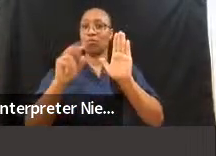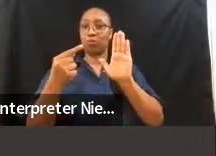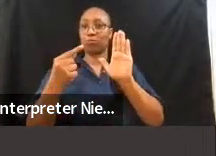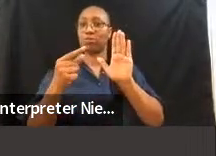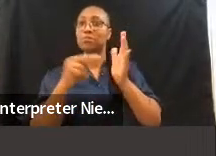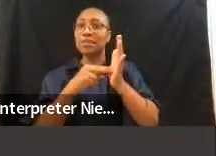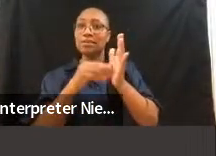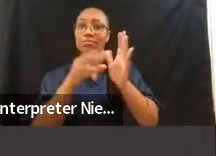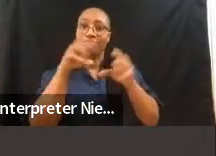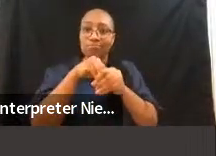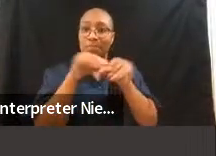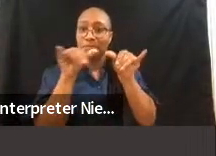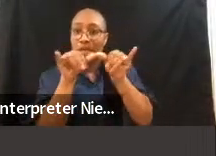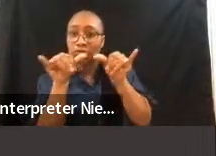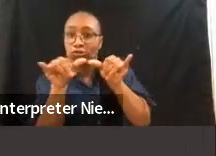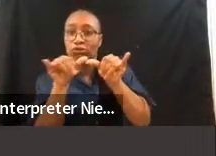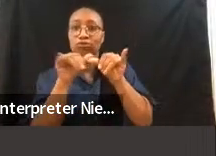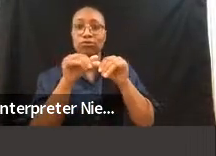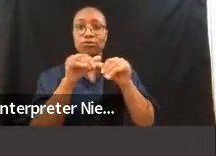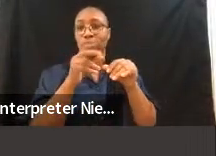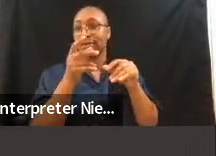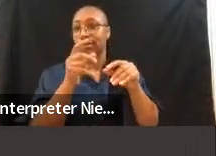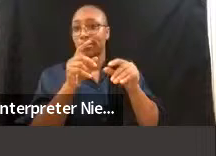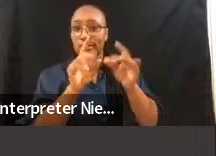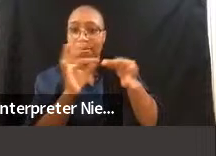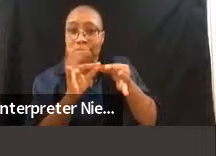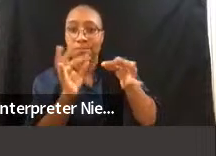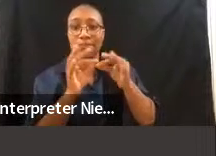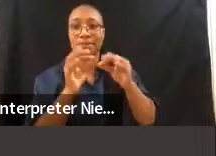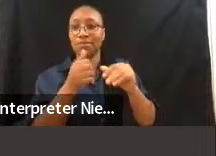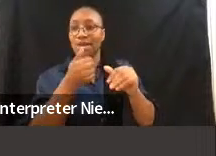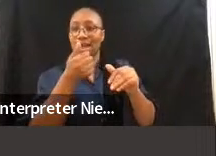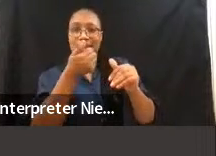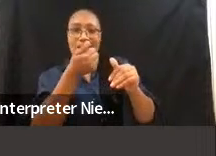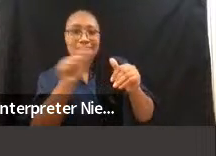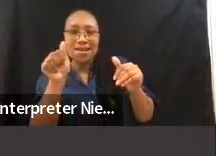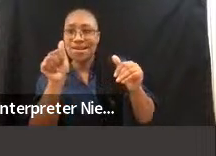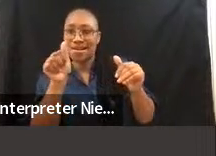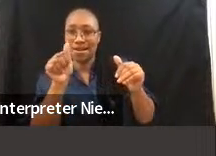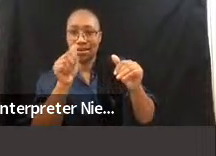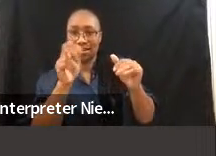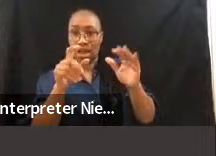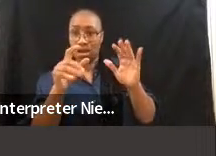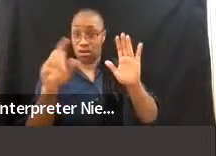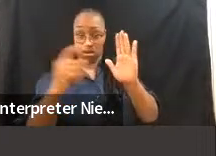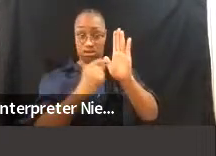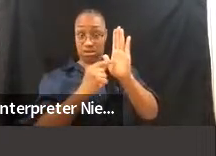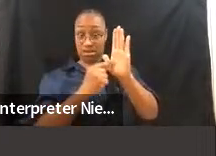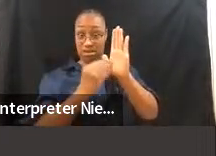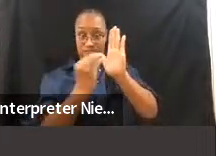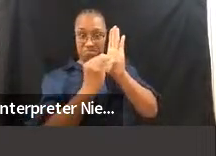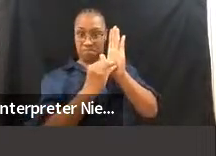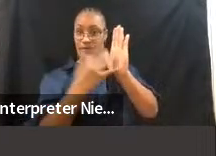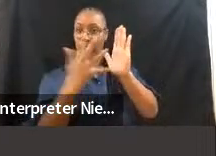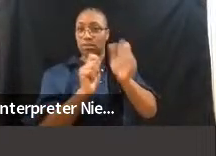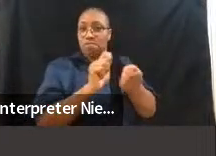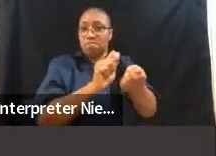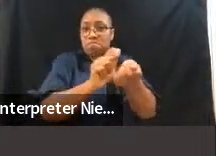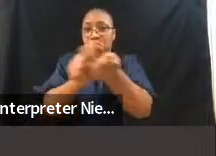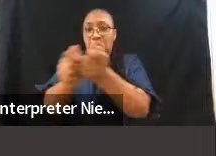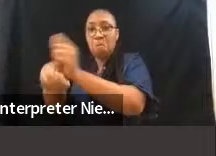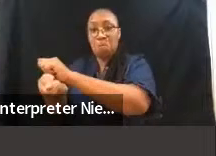their jurisdiction to acquire accessible medical diagnostic equipment that complies with the standards.